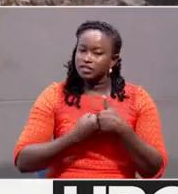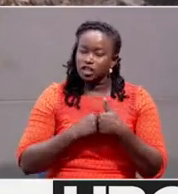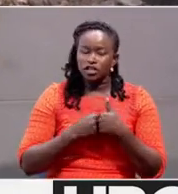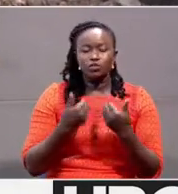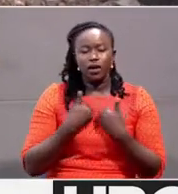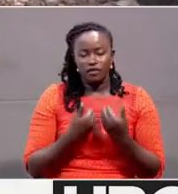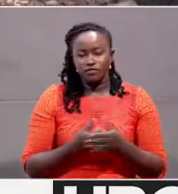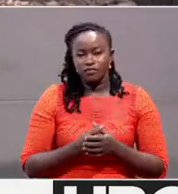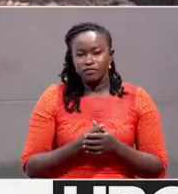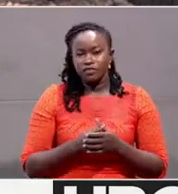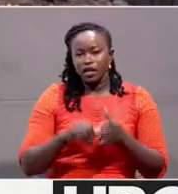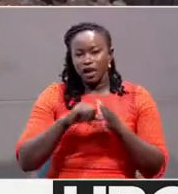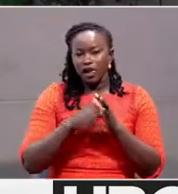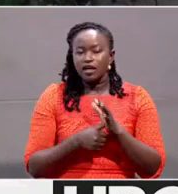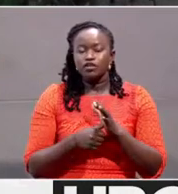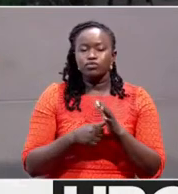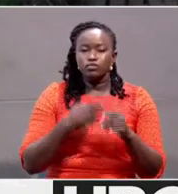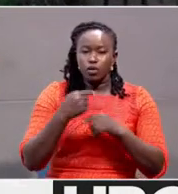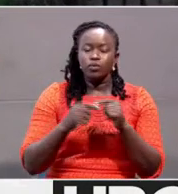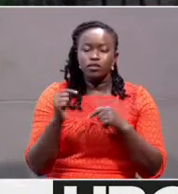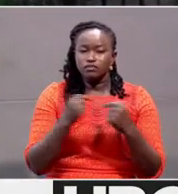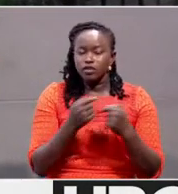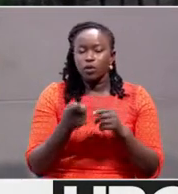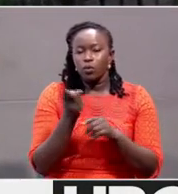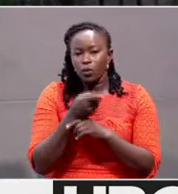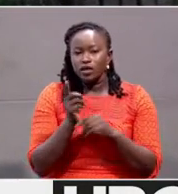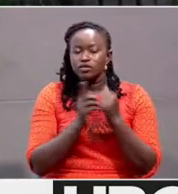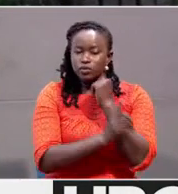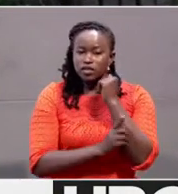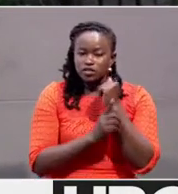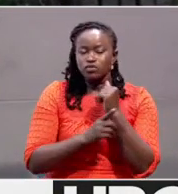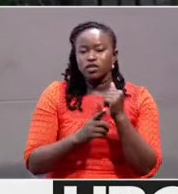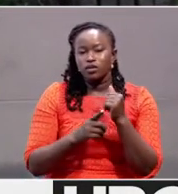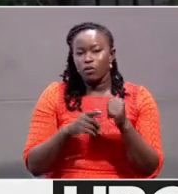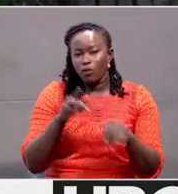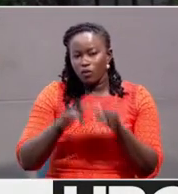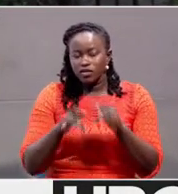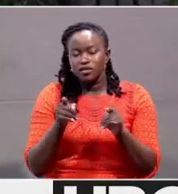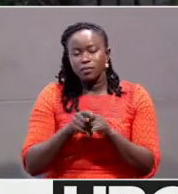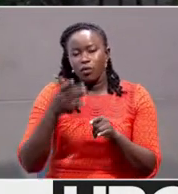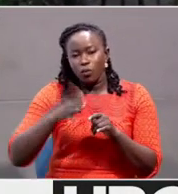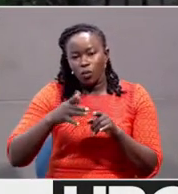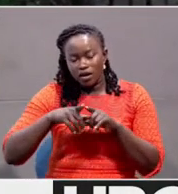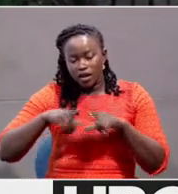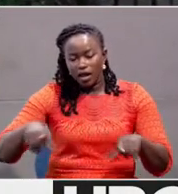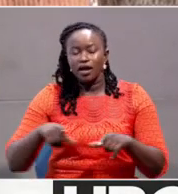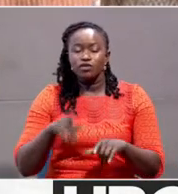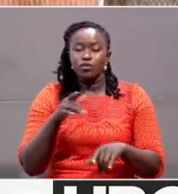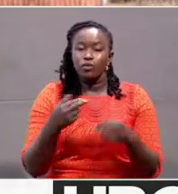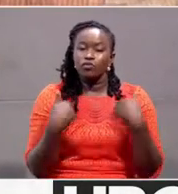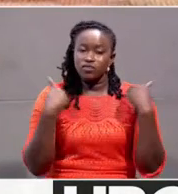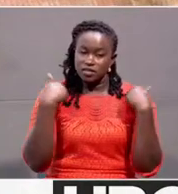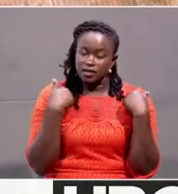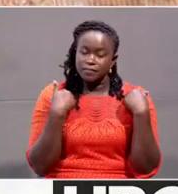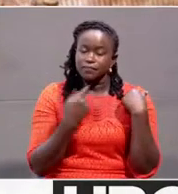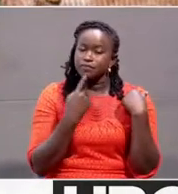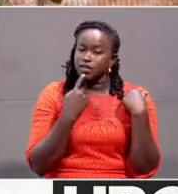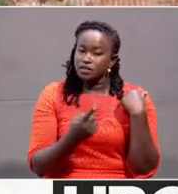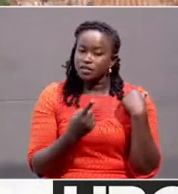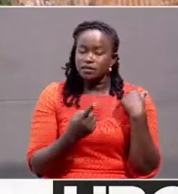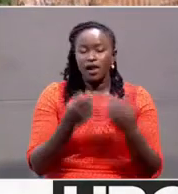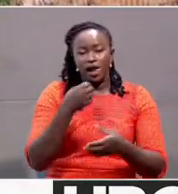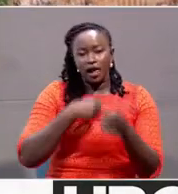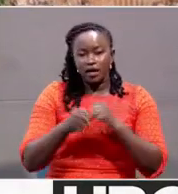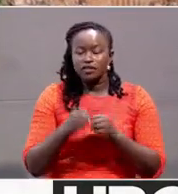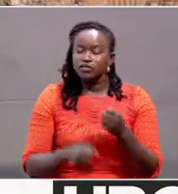The issue is a subject of debate at Wakiso district offices, where the wetland officer, Veronica Nalunga, argues that the